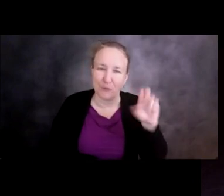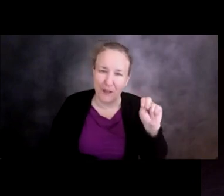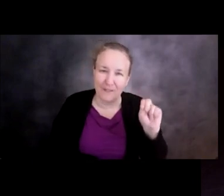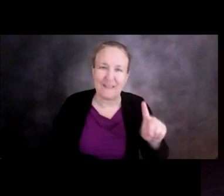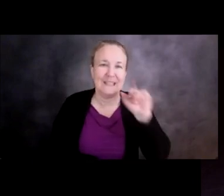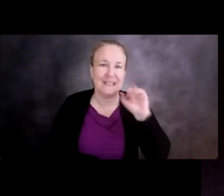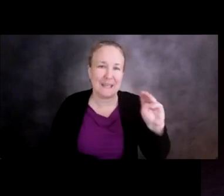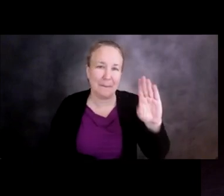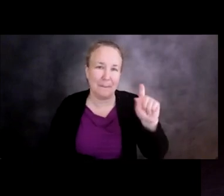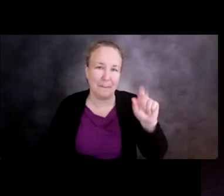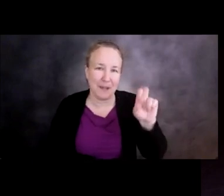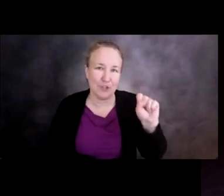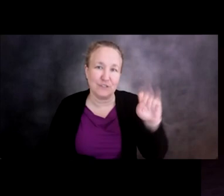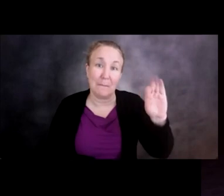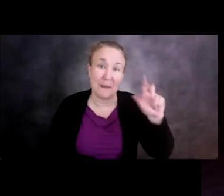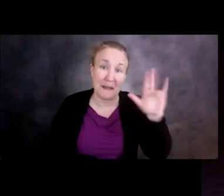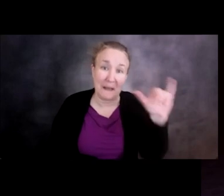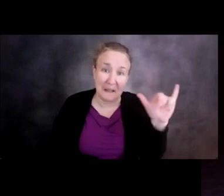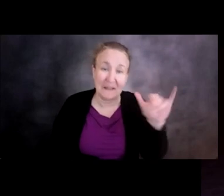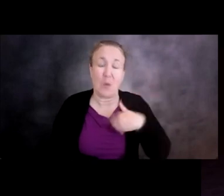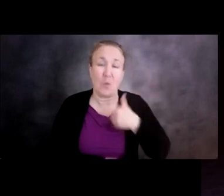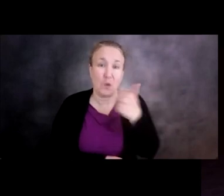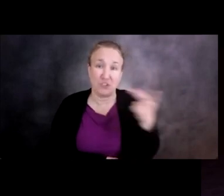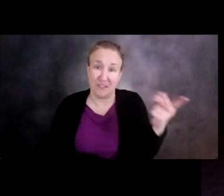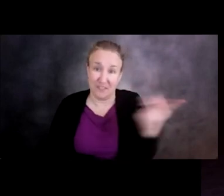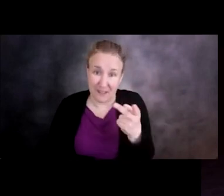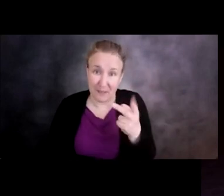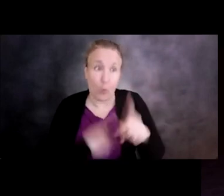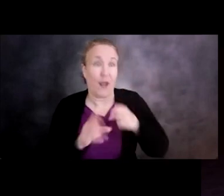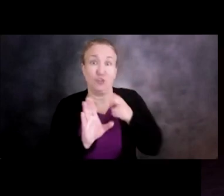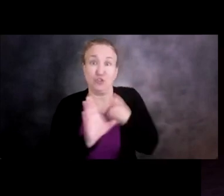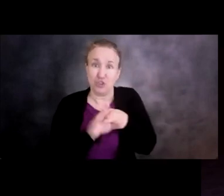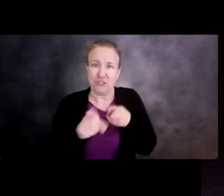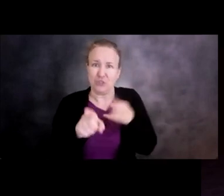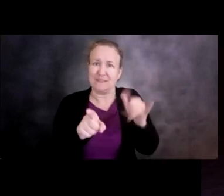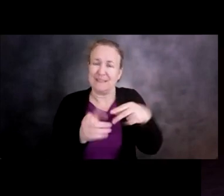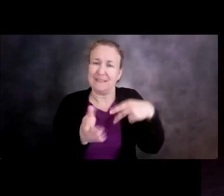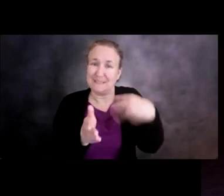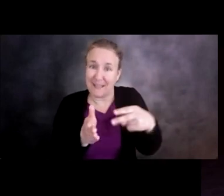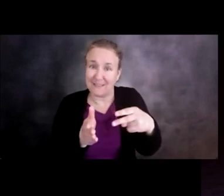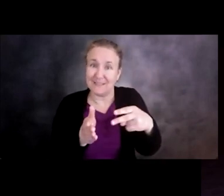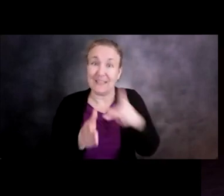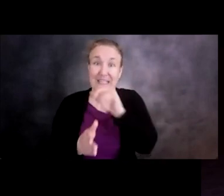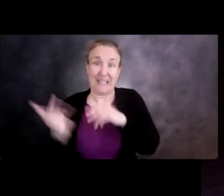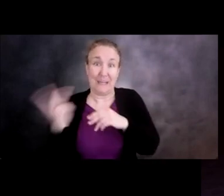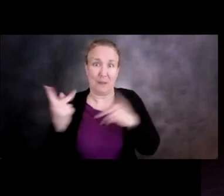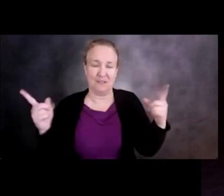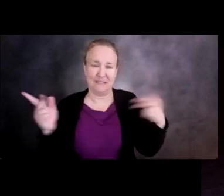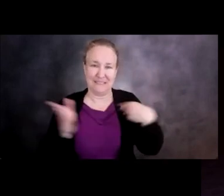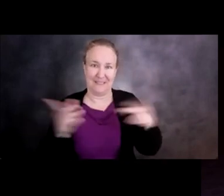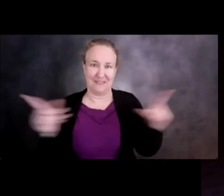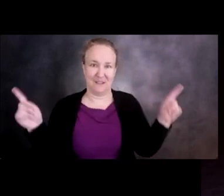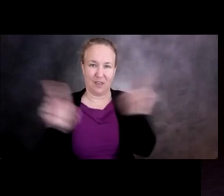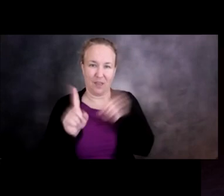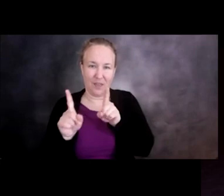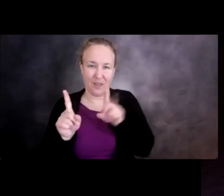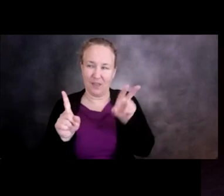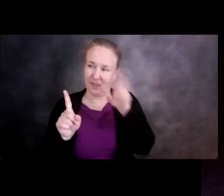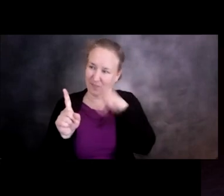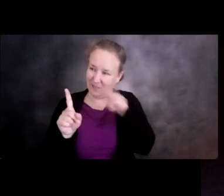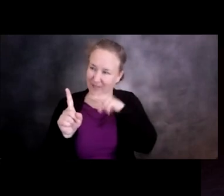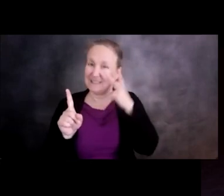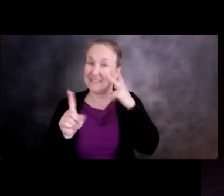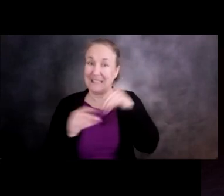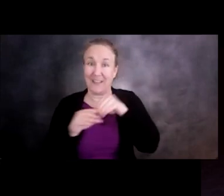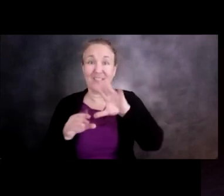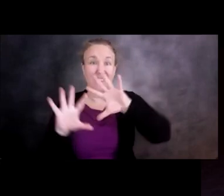artistic director of Philadanco. When I joined Philadanco, she was still dancing. I danced next to Kim. So to watch even her transition in the